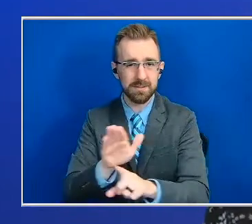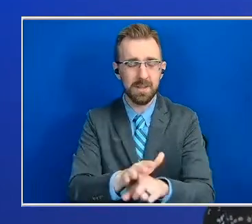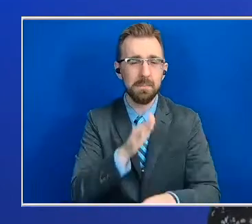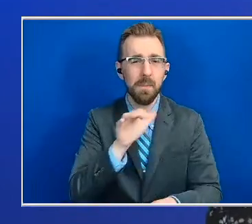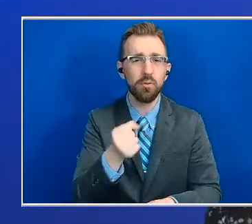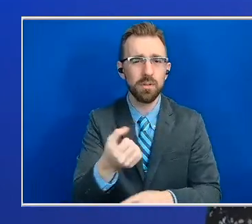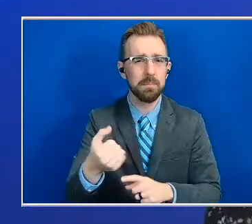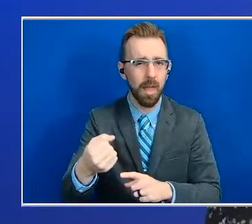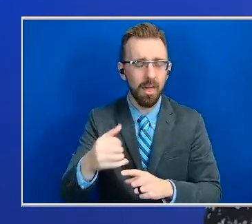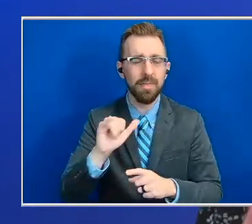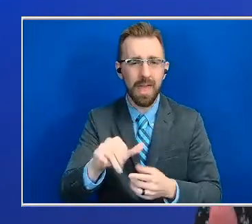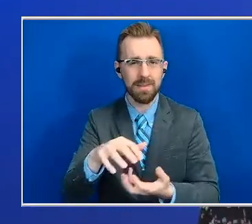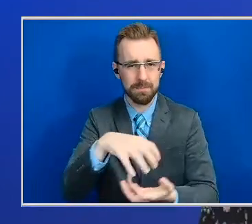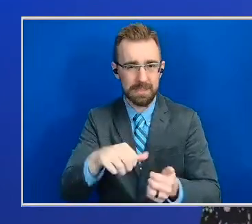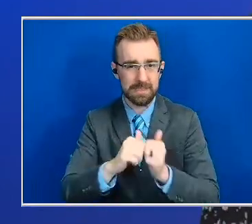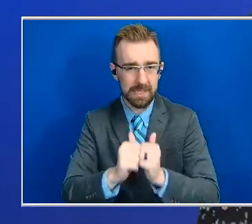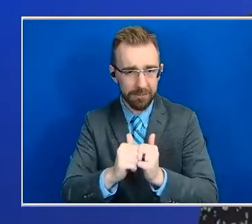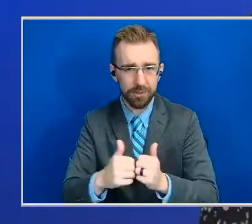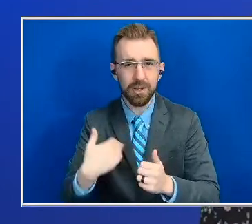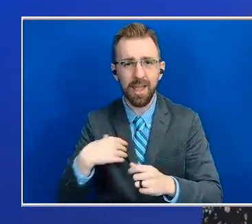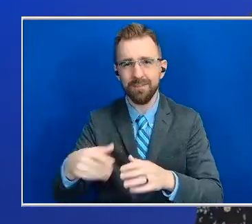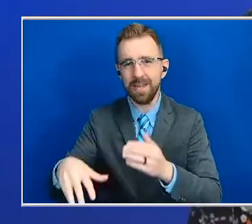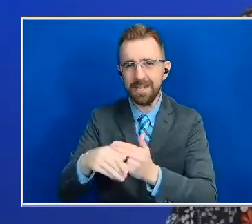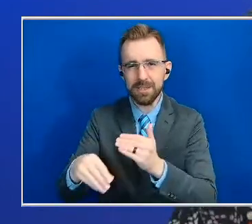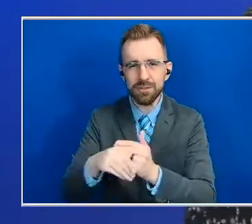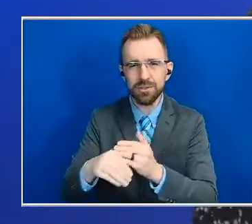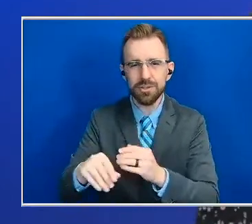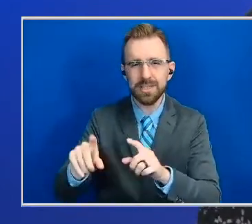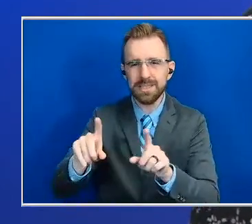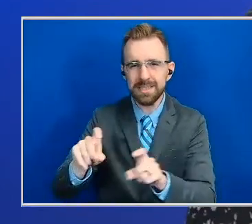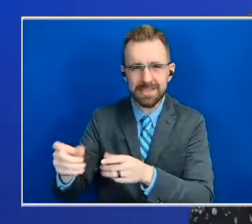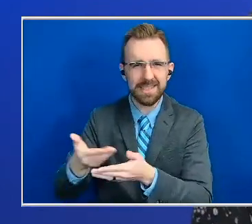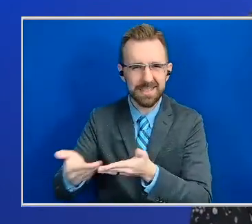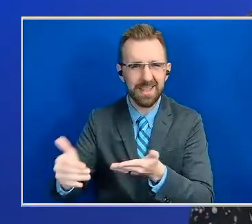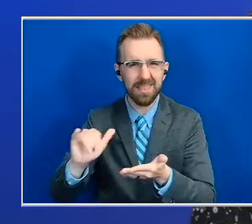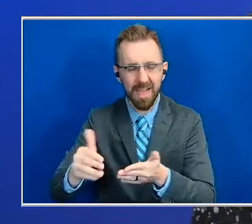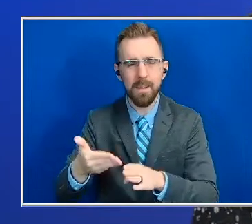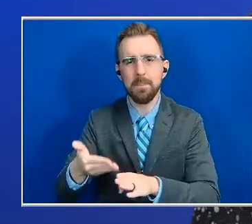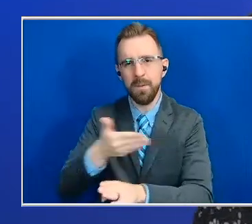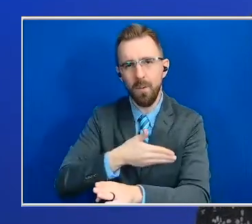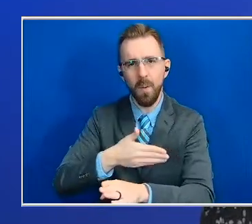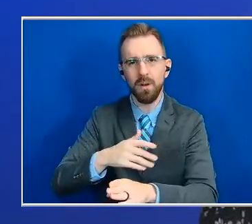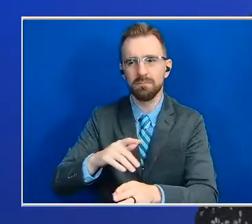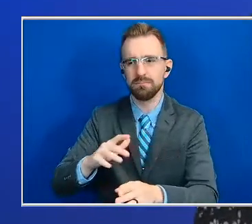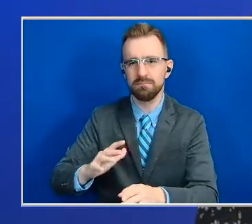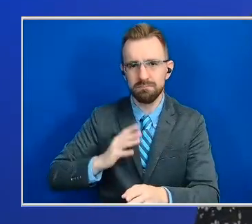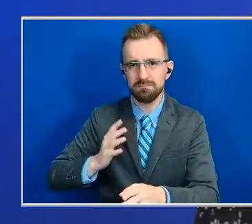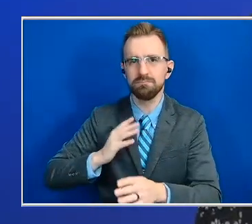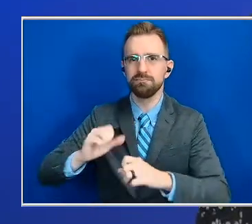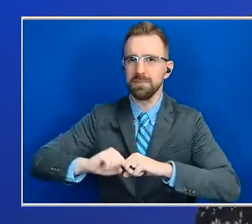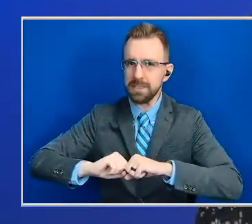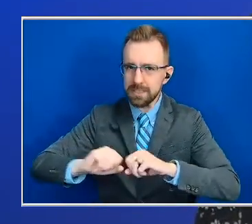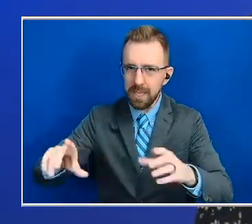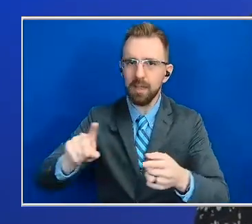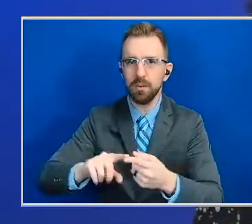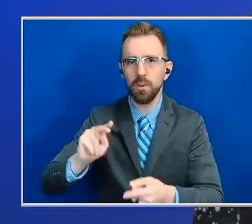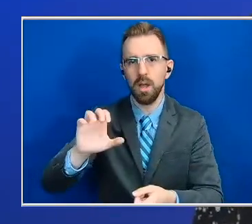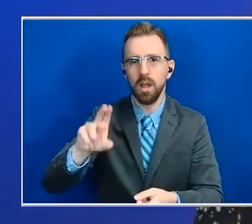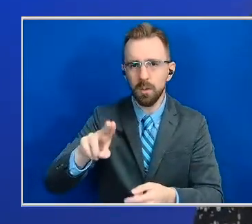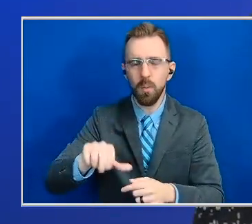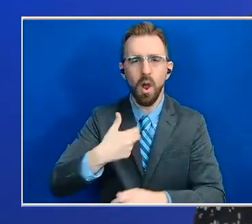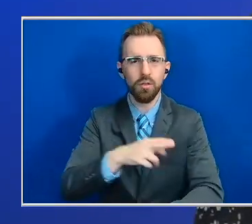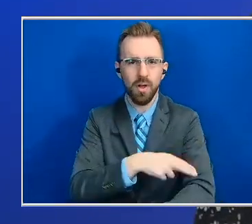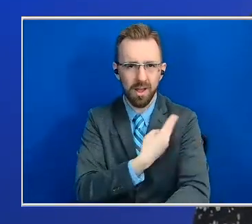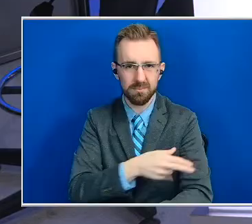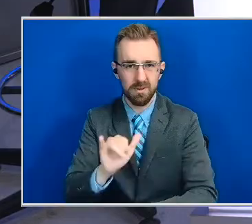mixed together, and there's additional, serology testing, things like that before it's, then sent back to NICUs and other hospitals like ours.